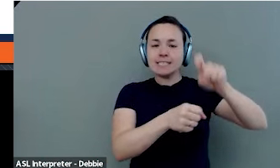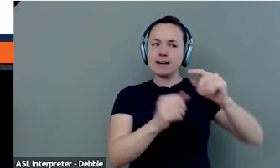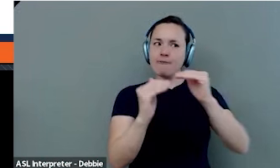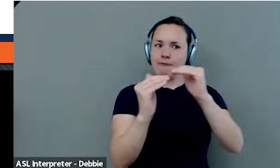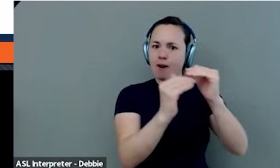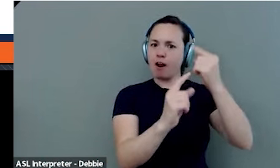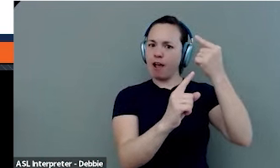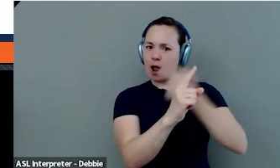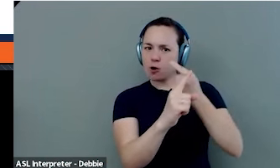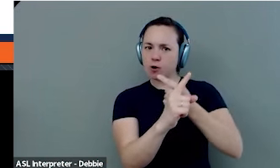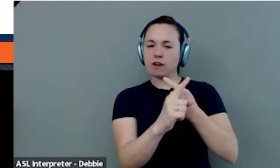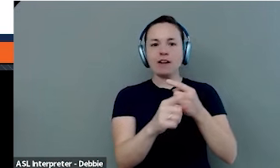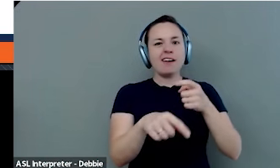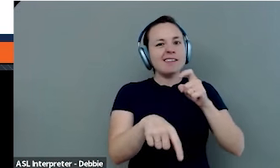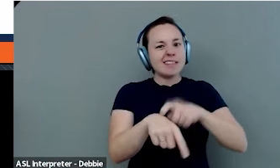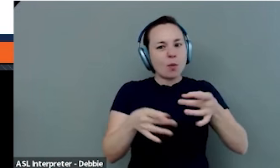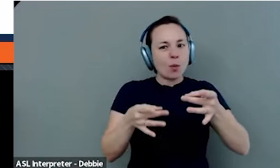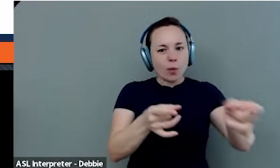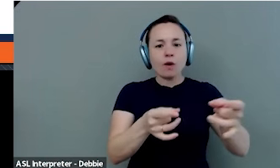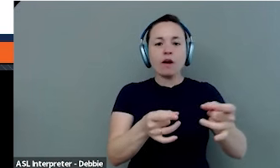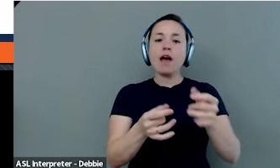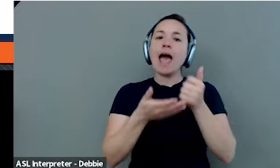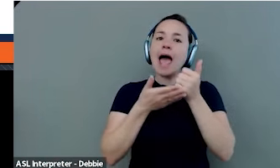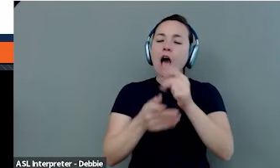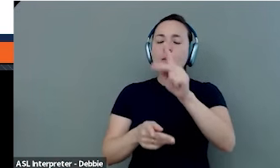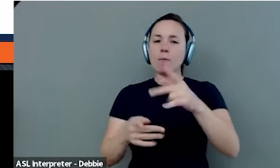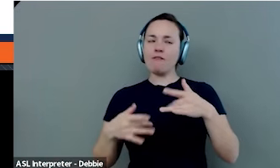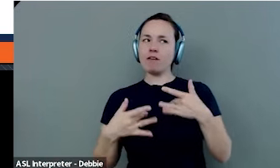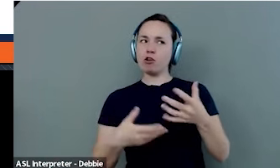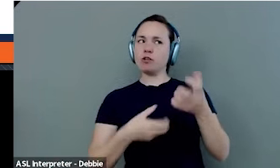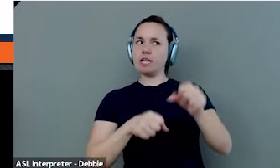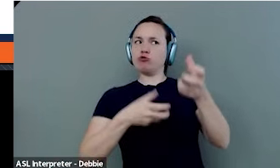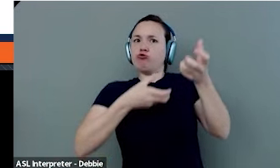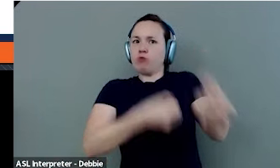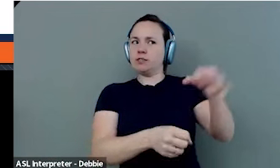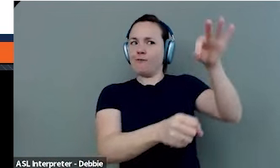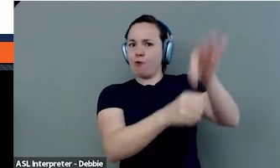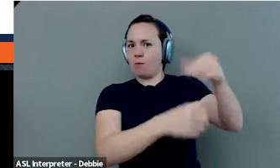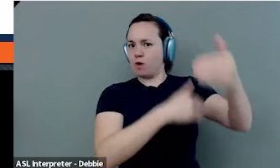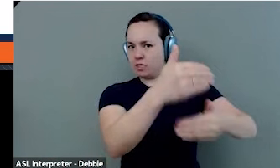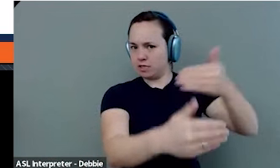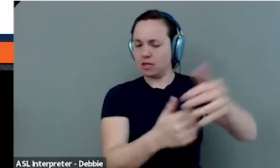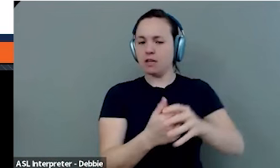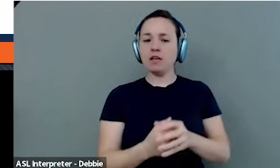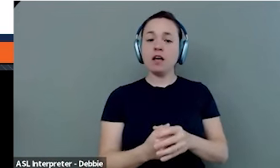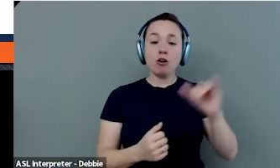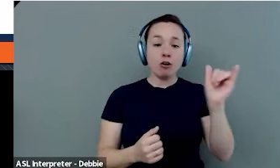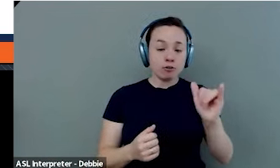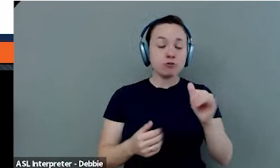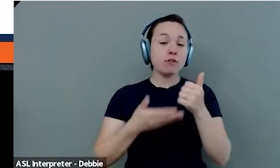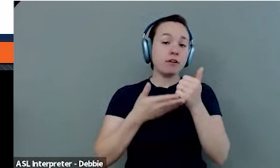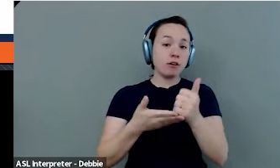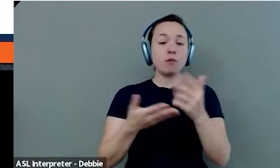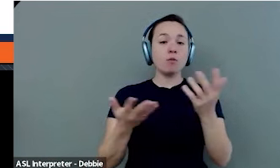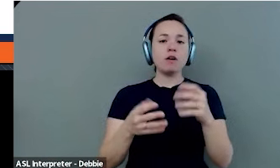that inspires the public's confidence in the county elections process, maintain a continuous professional